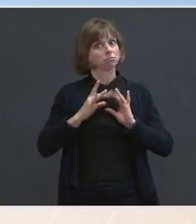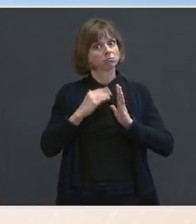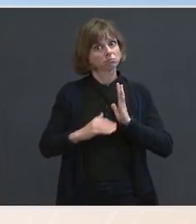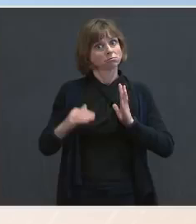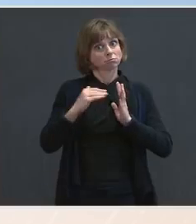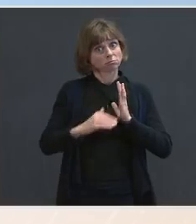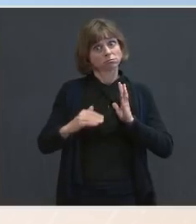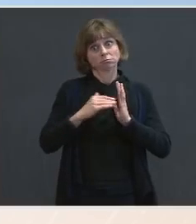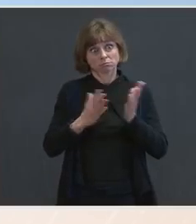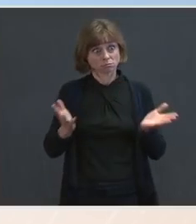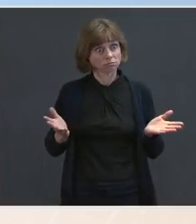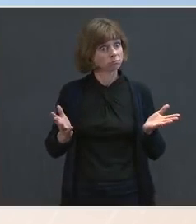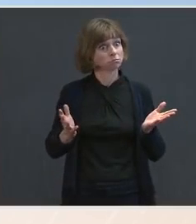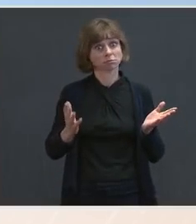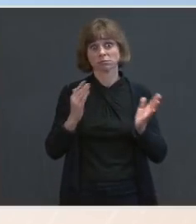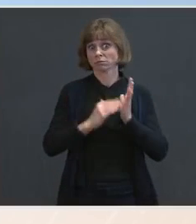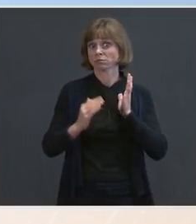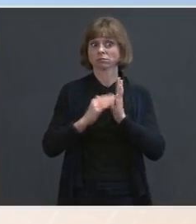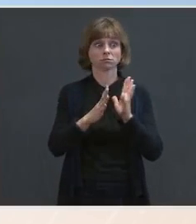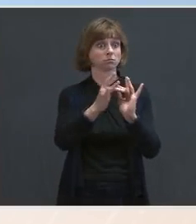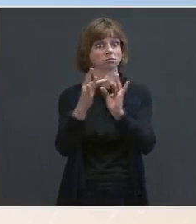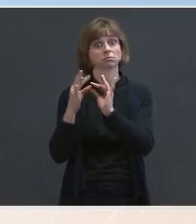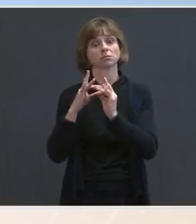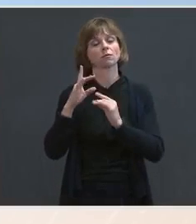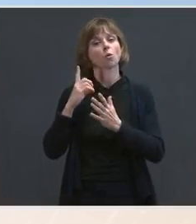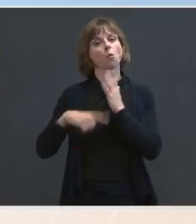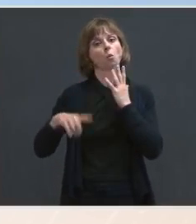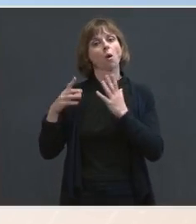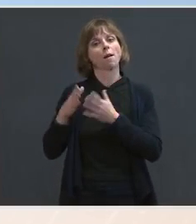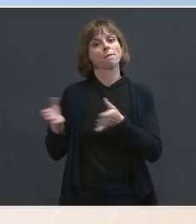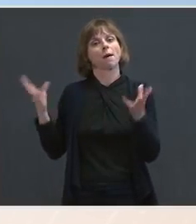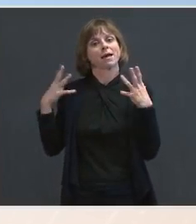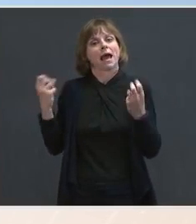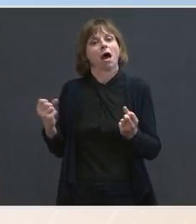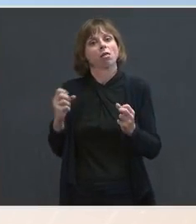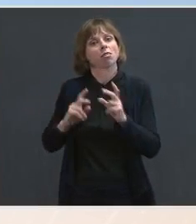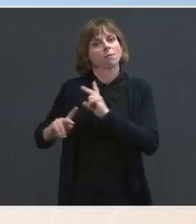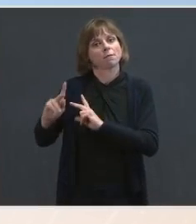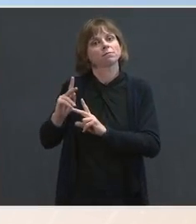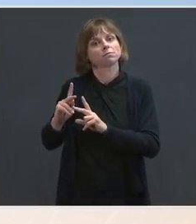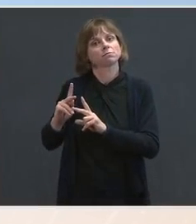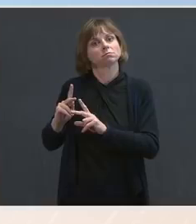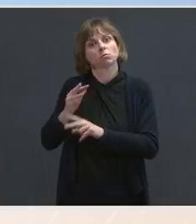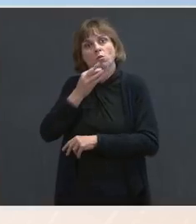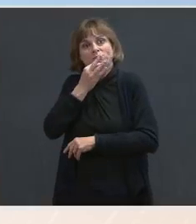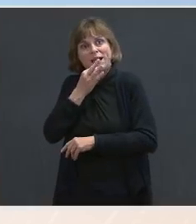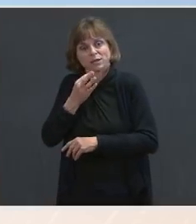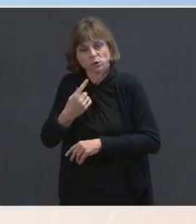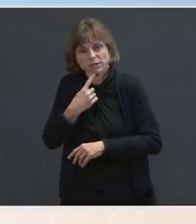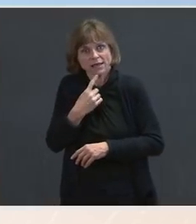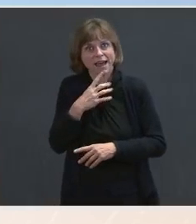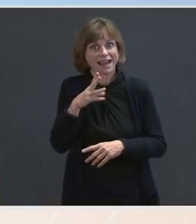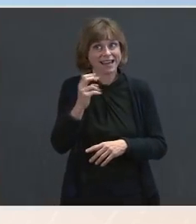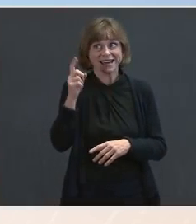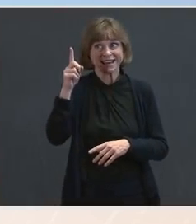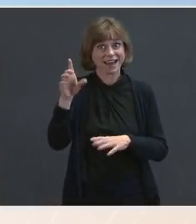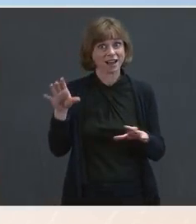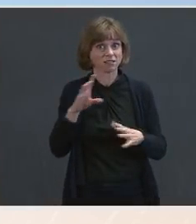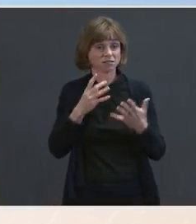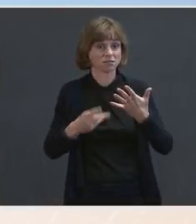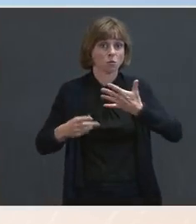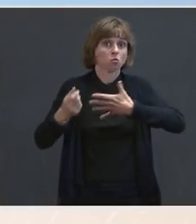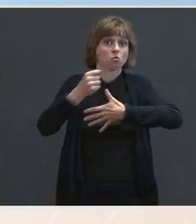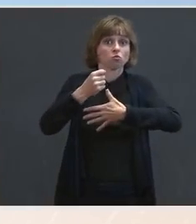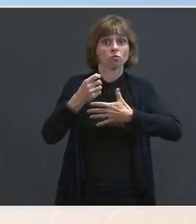of public health officials. He can take steps, as he has over the last couple of days, to ensure that communities are prioritized who